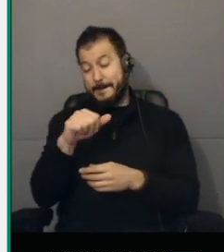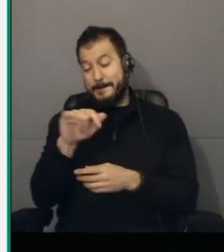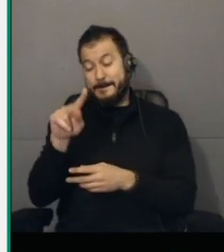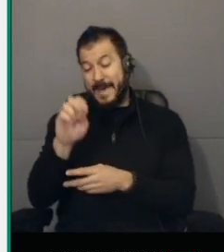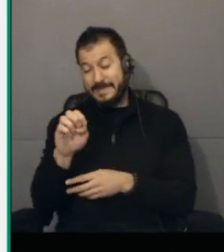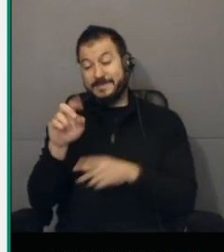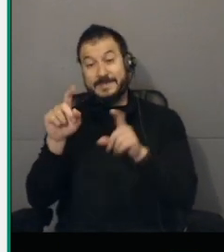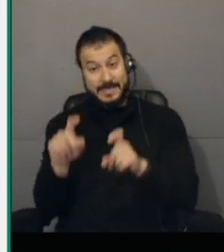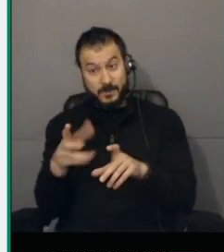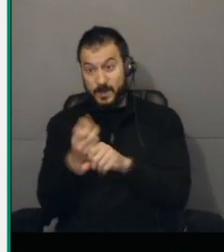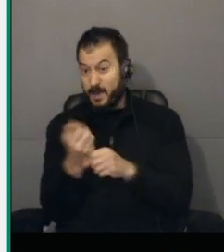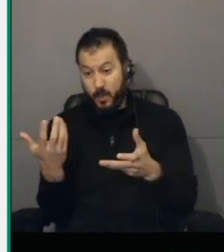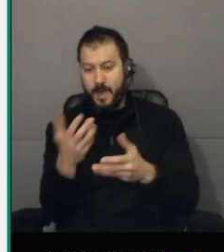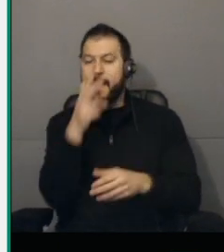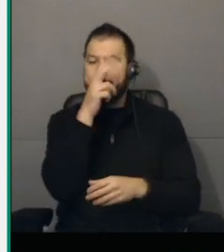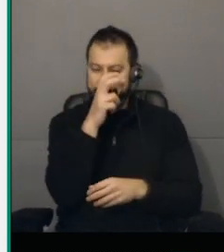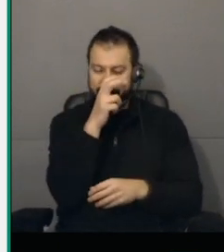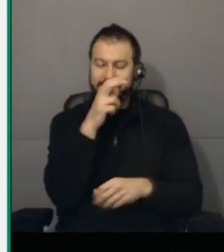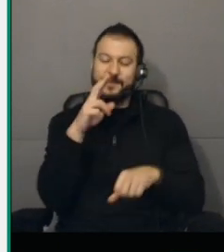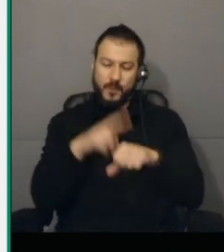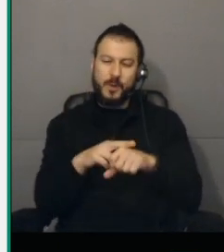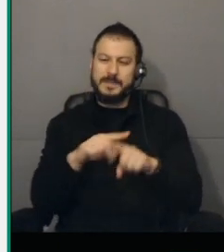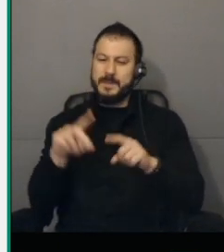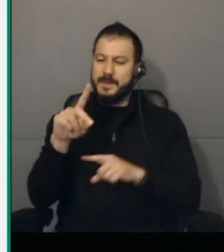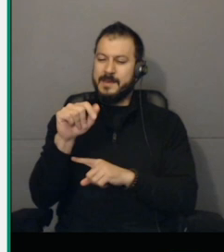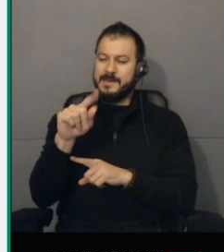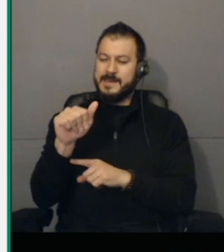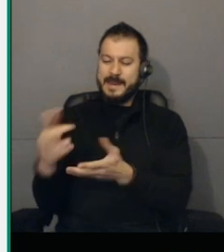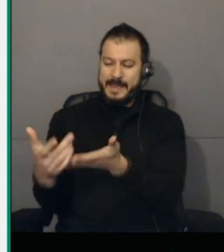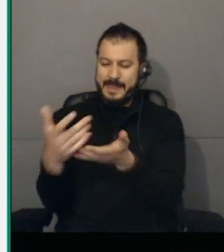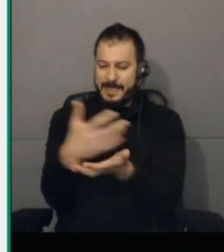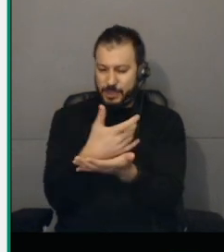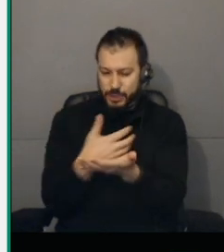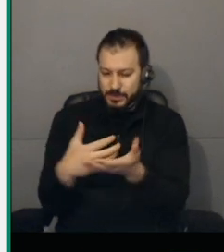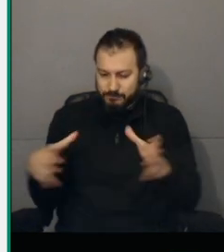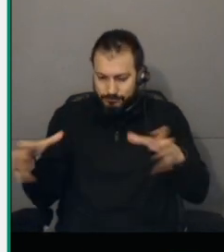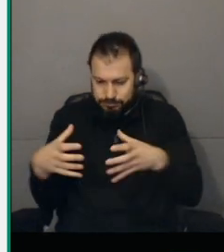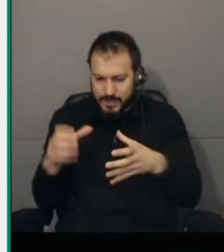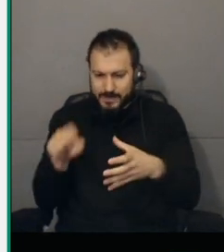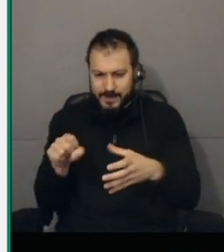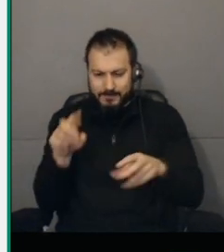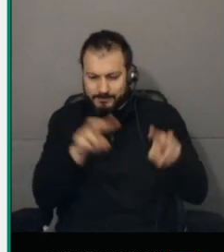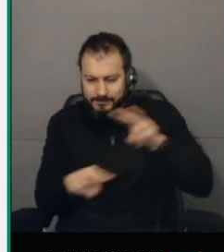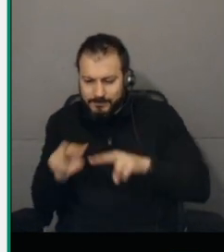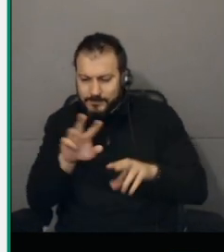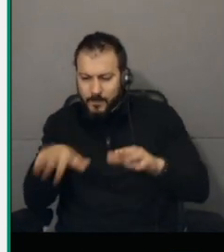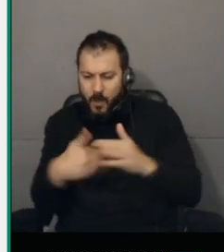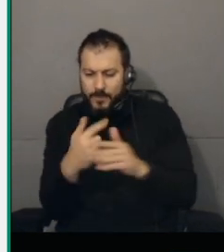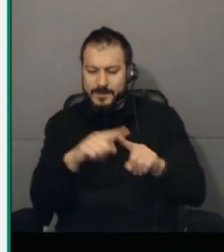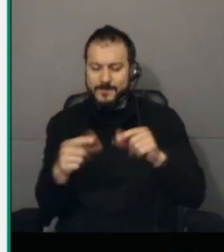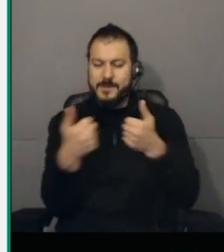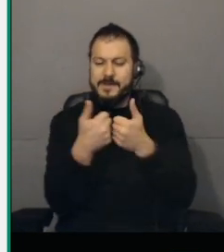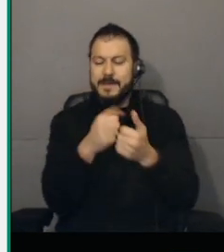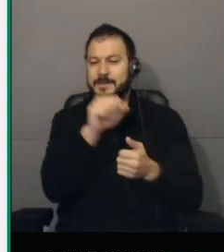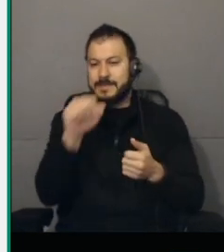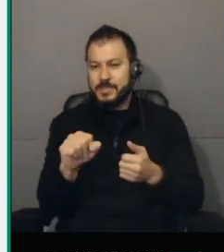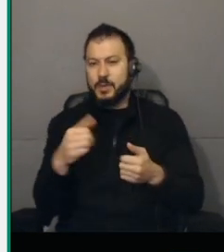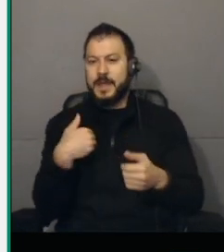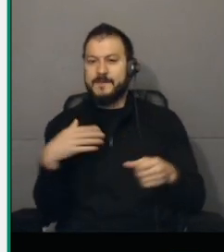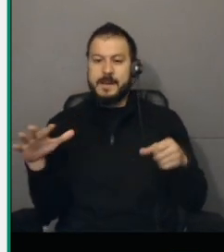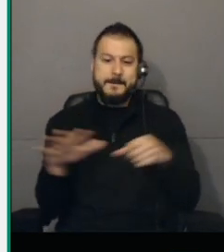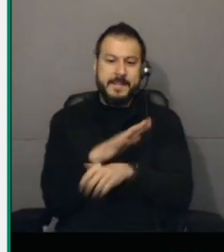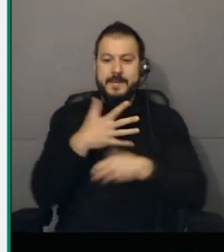usual, bugs. But since telemetry is able to cover every single game session, we can also use passive validation to have